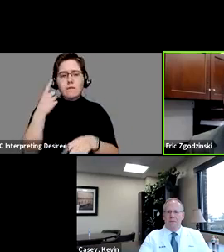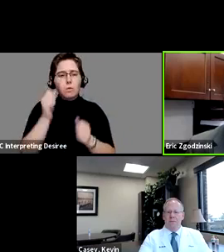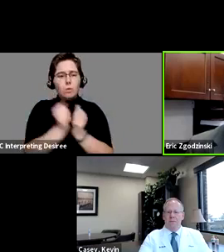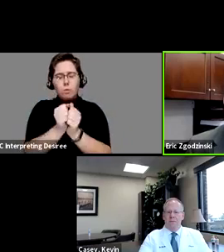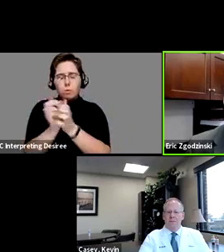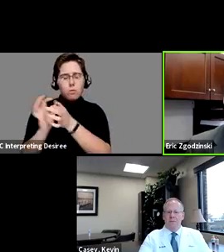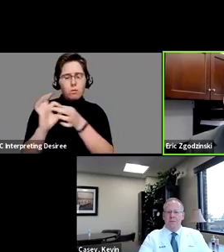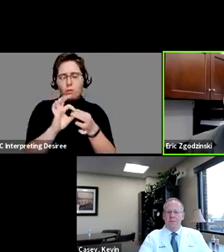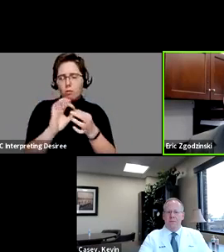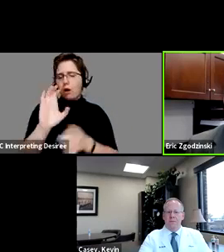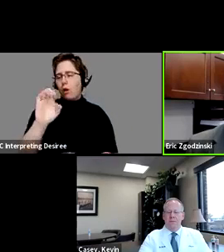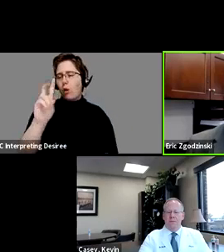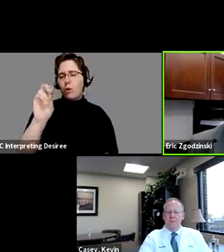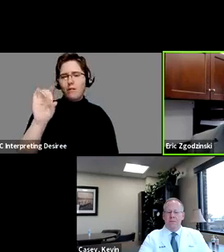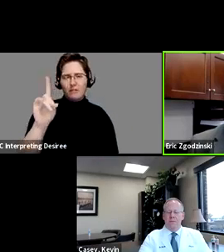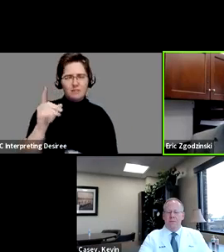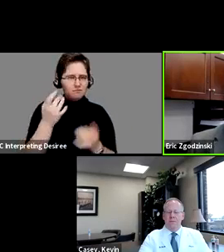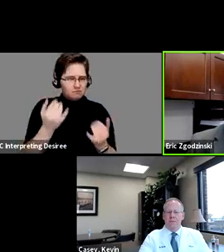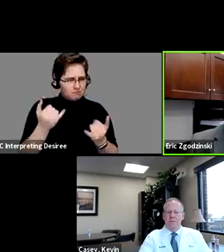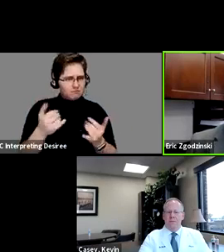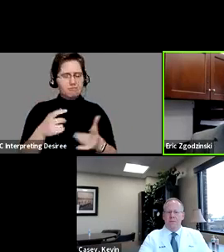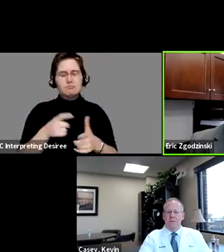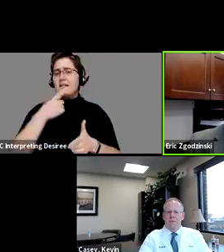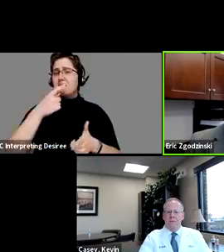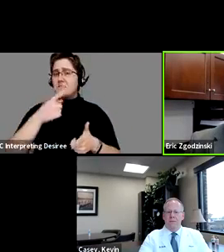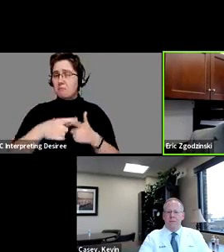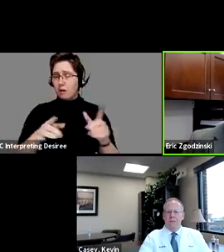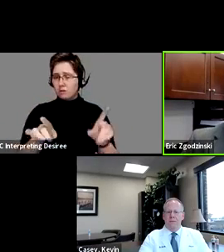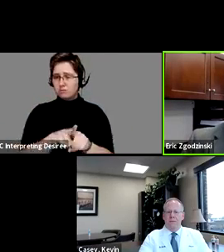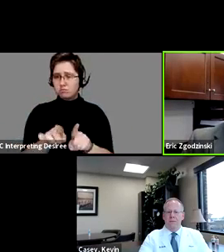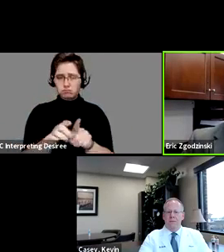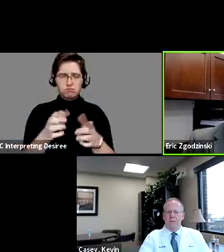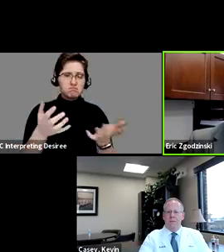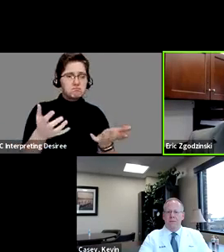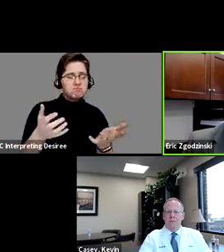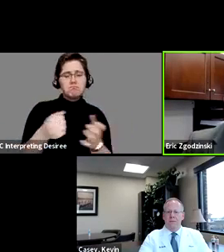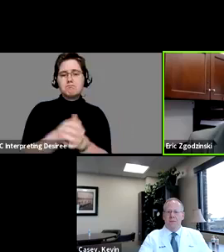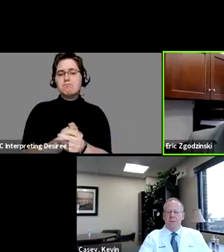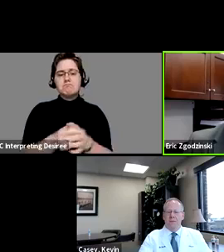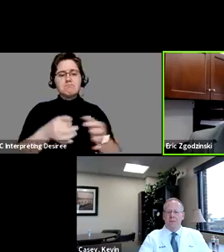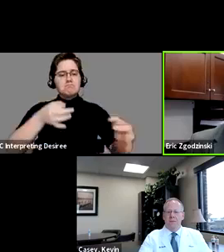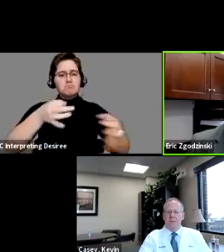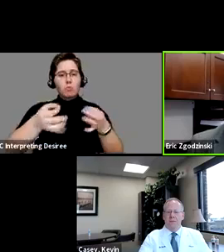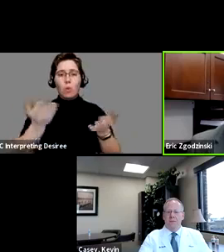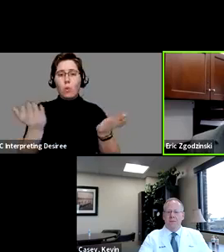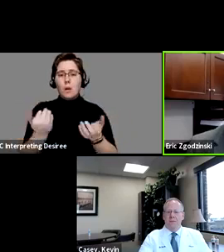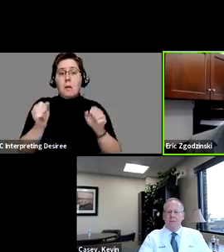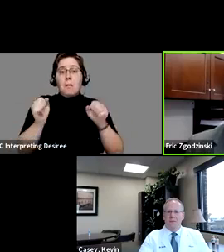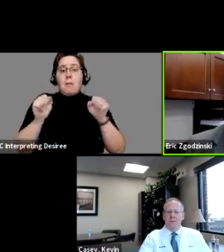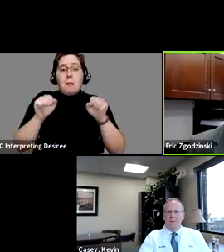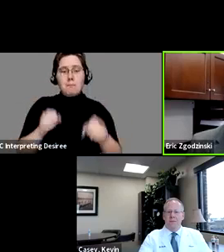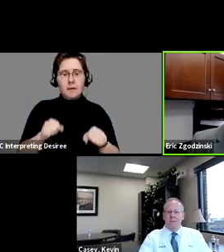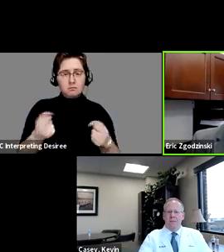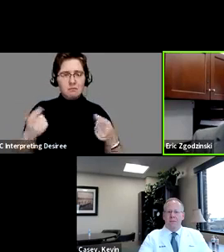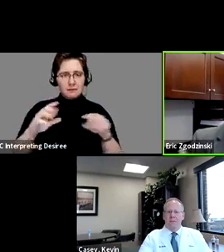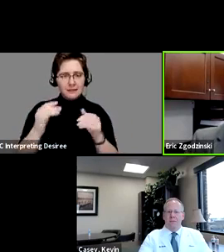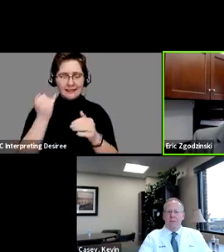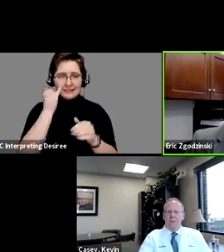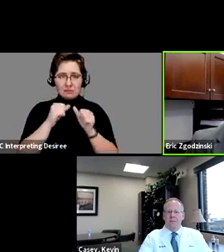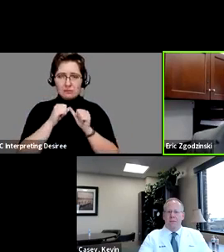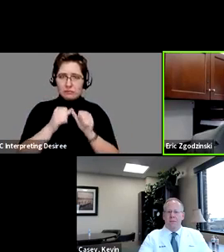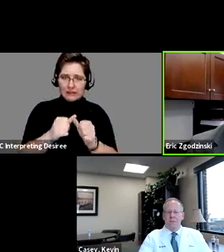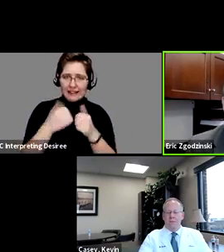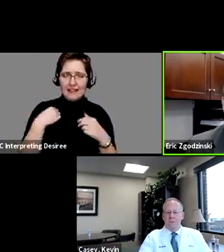issue, but also then to kind of telling us where we might be going if we continue having